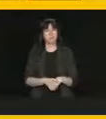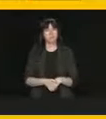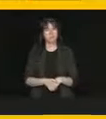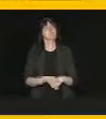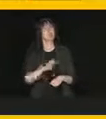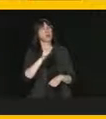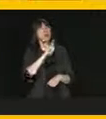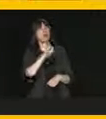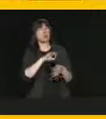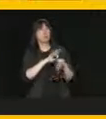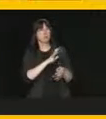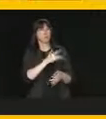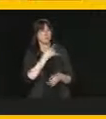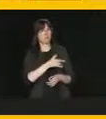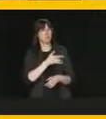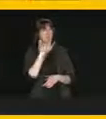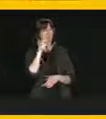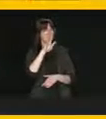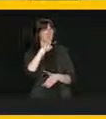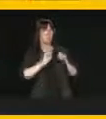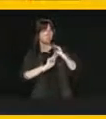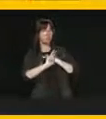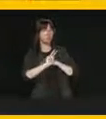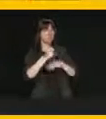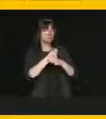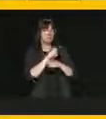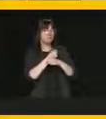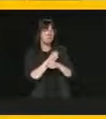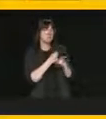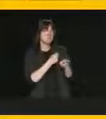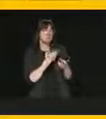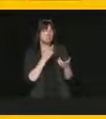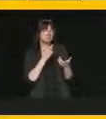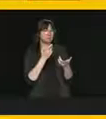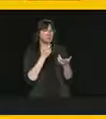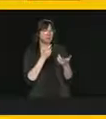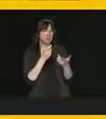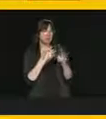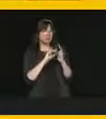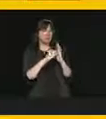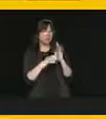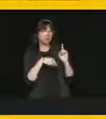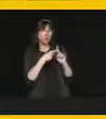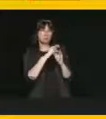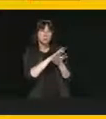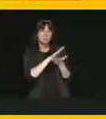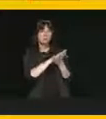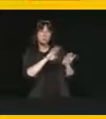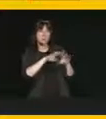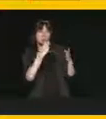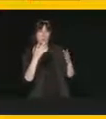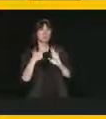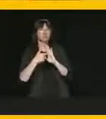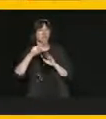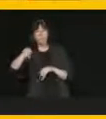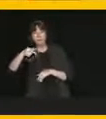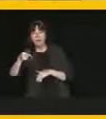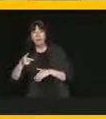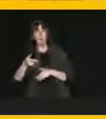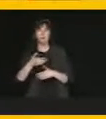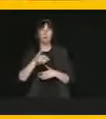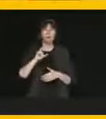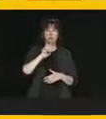in your modeling, are you considering reopening the schools in Quebec? Can New Brunswick say,